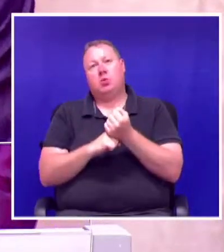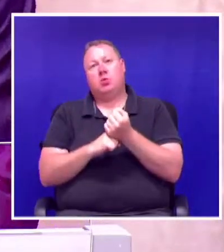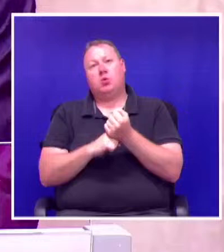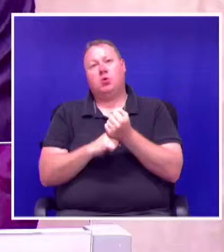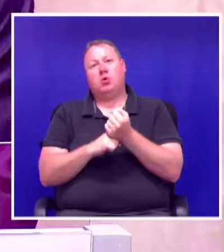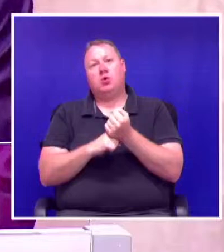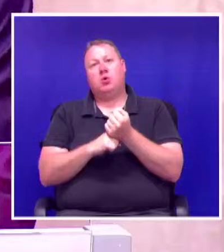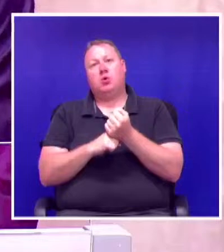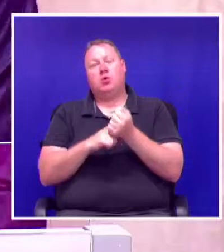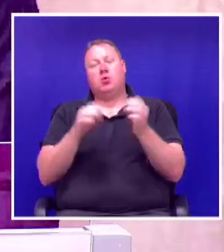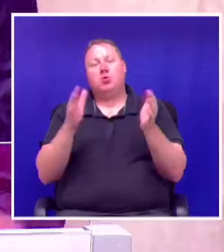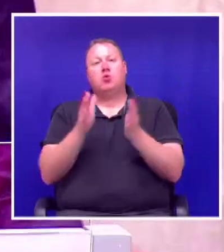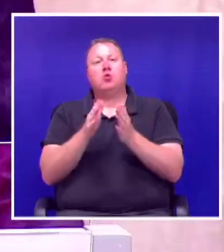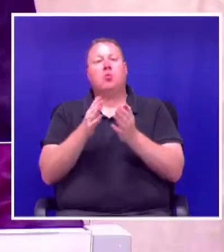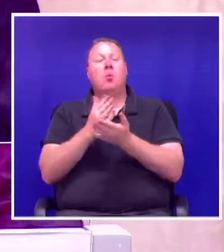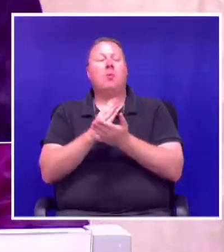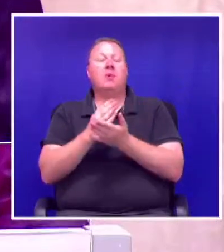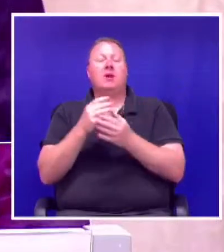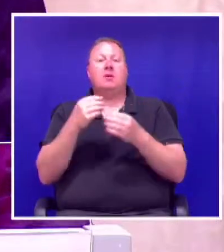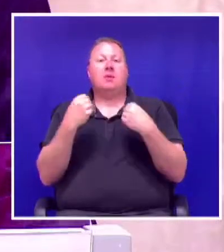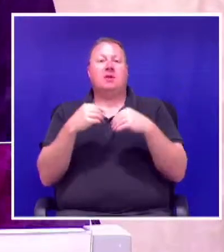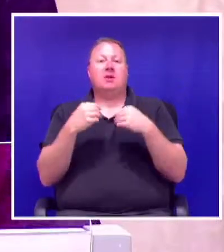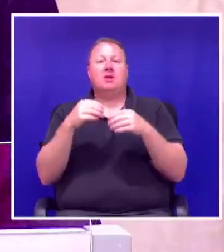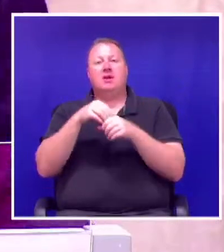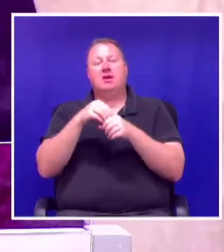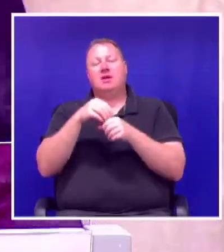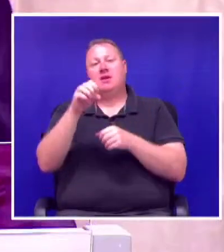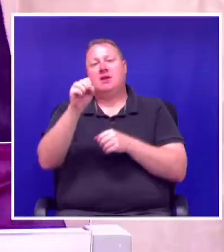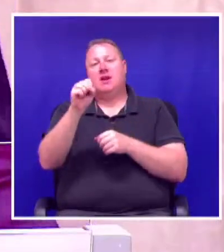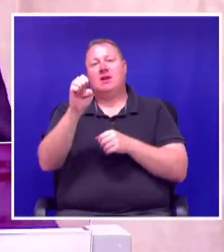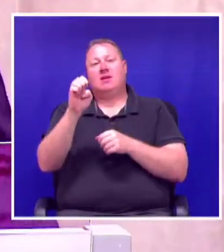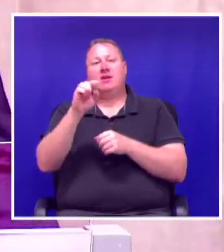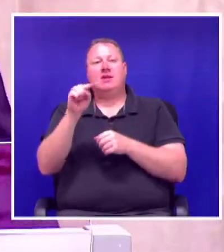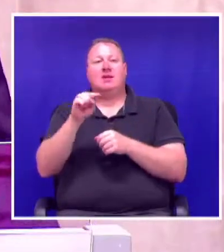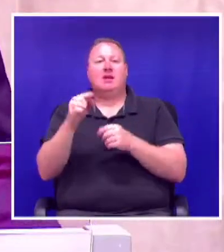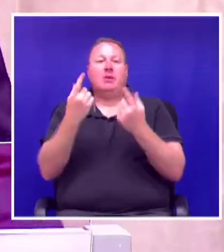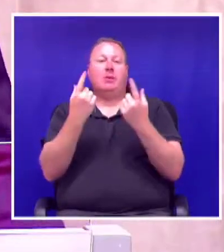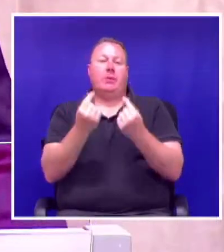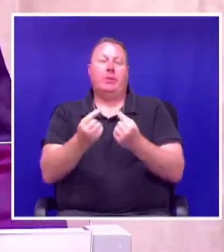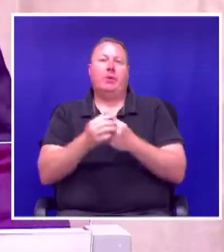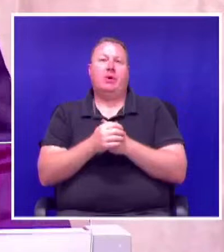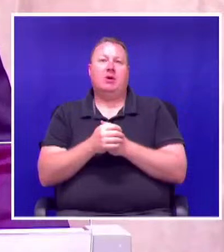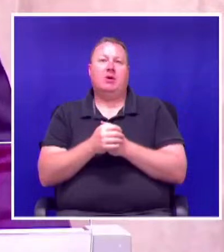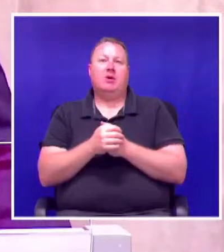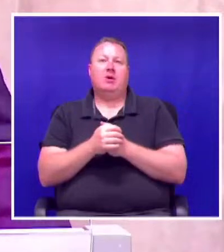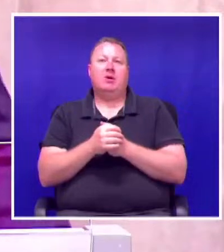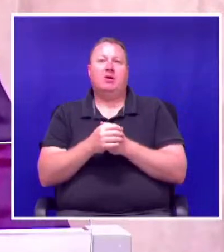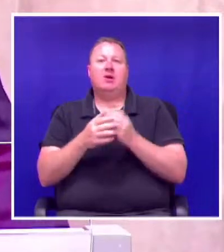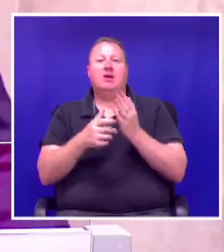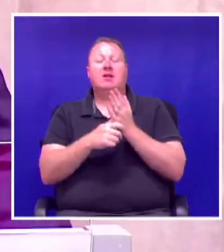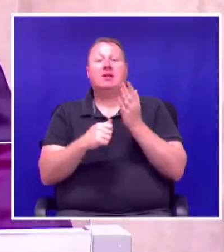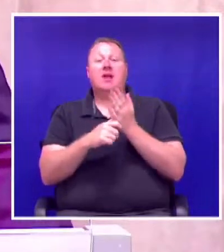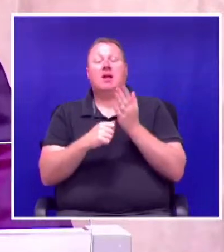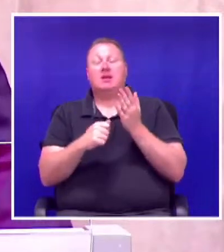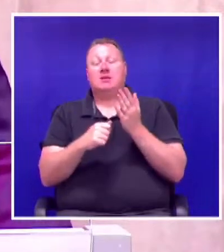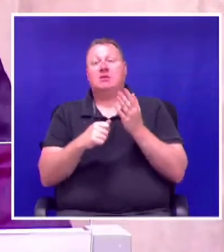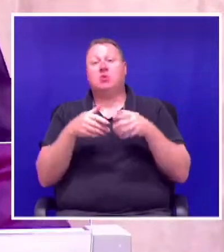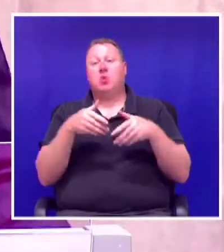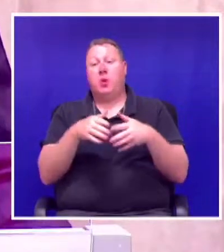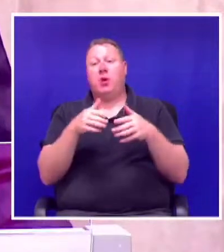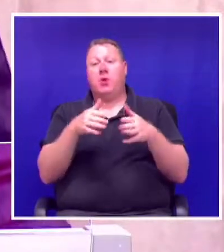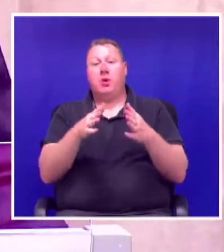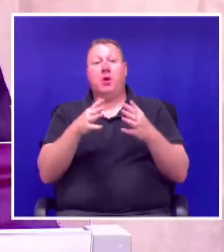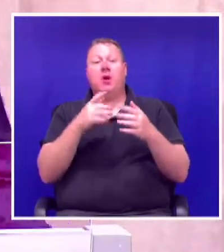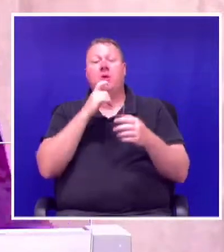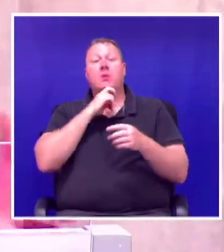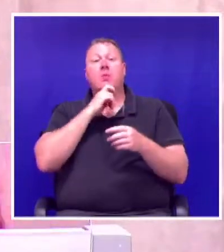small, medium enterprises in the SEZ. So there are a number of these tax measures that are being